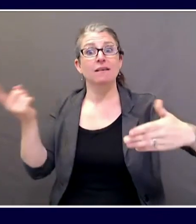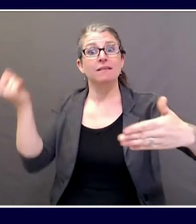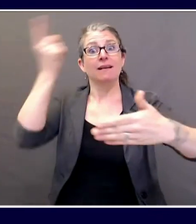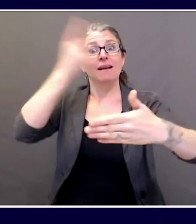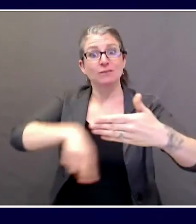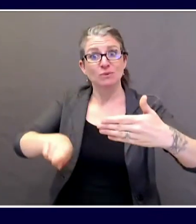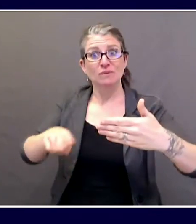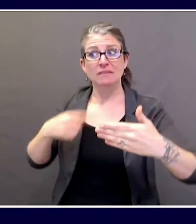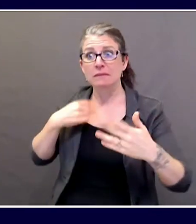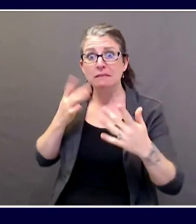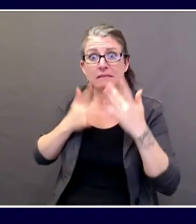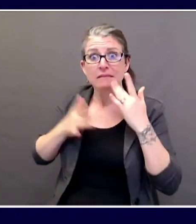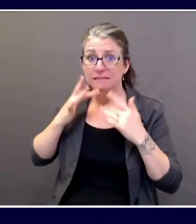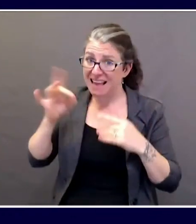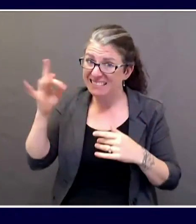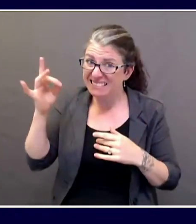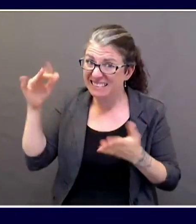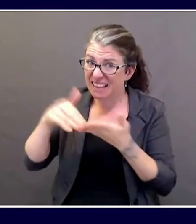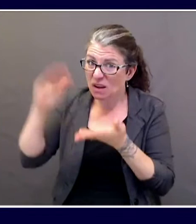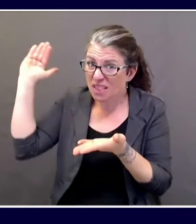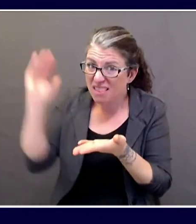an arm next week.